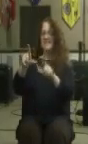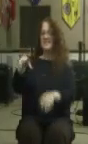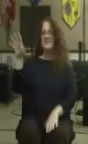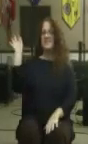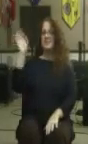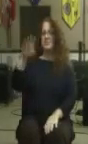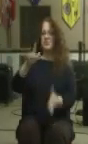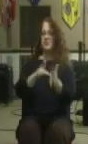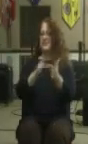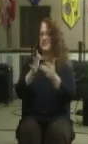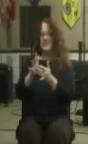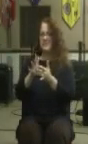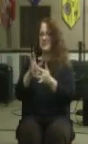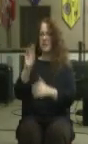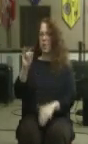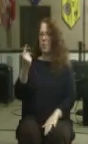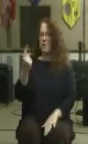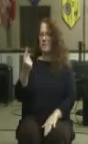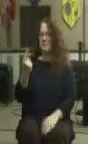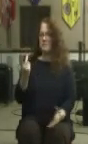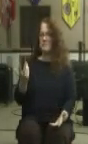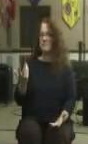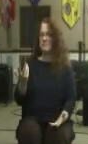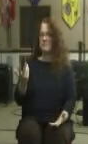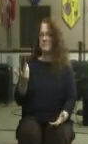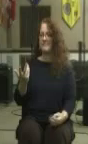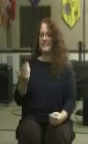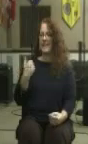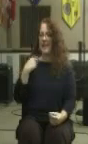He had no ordination service.